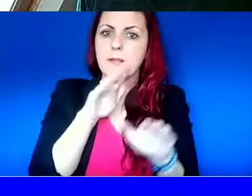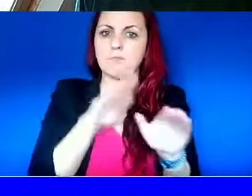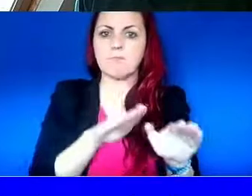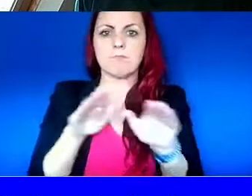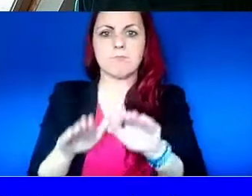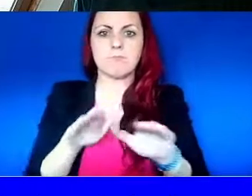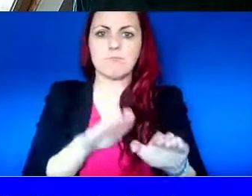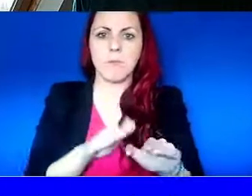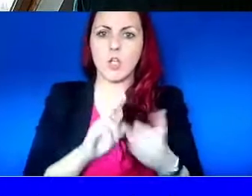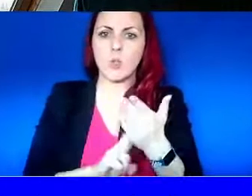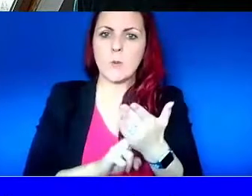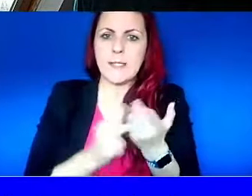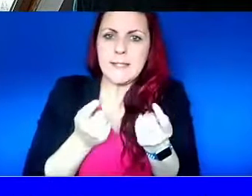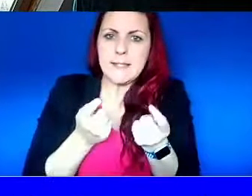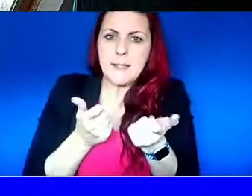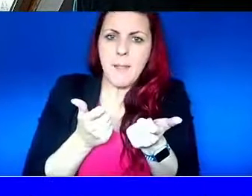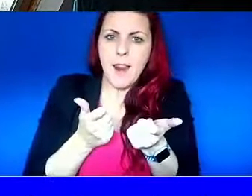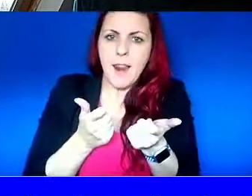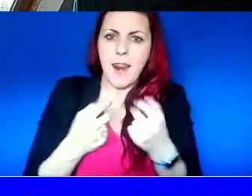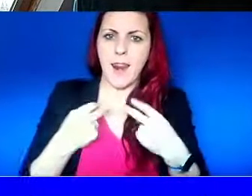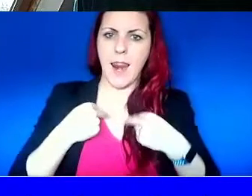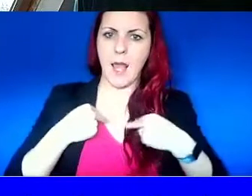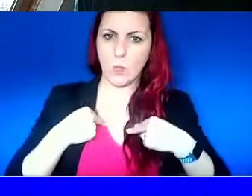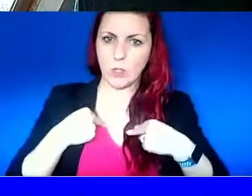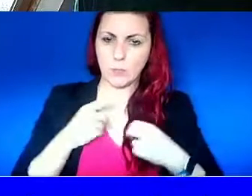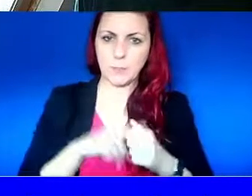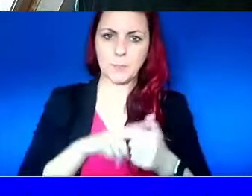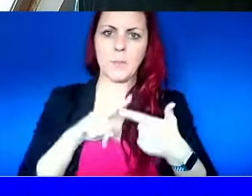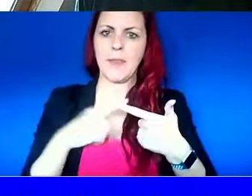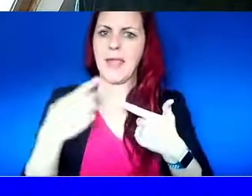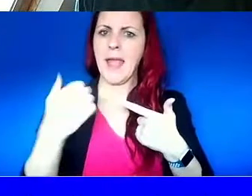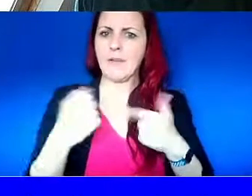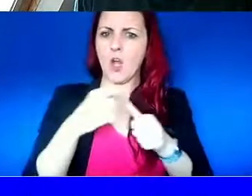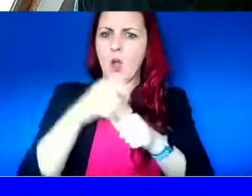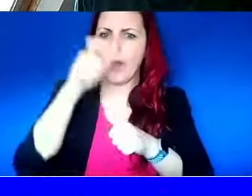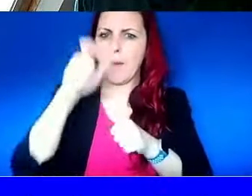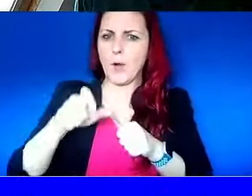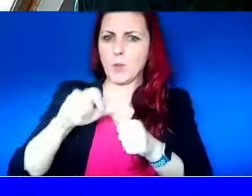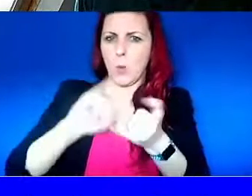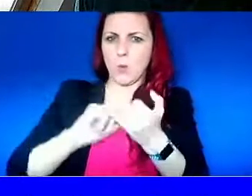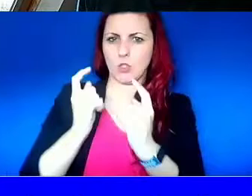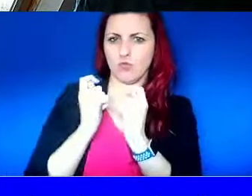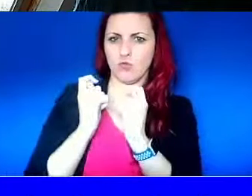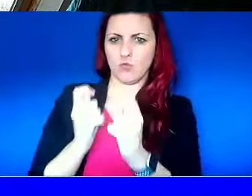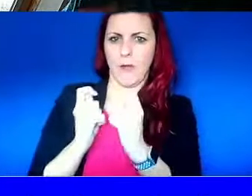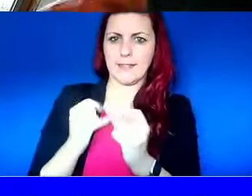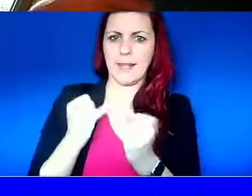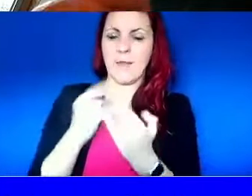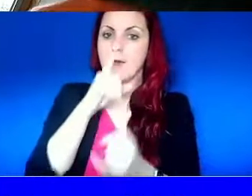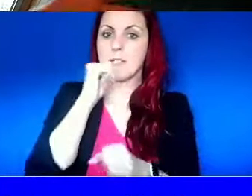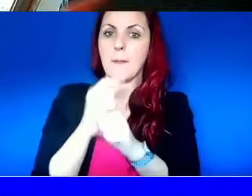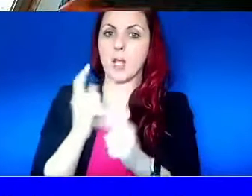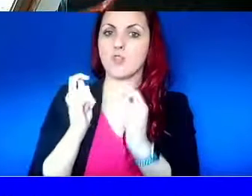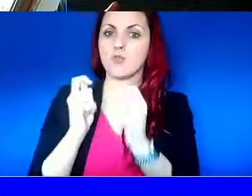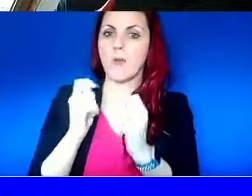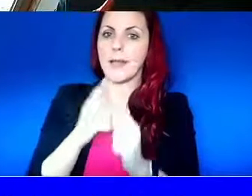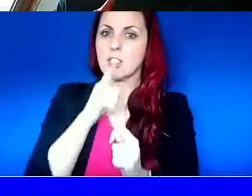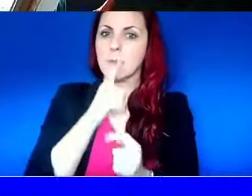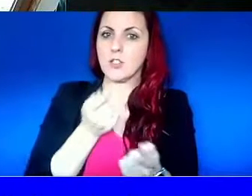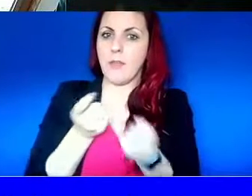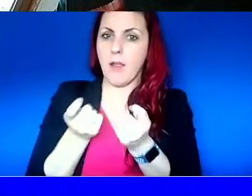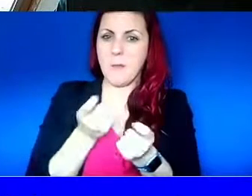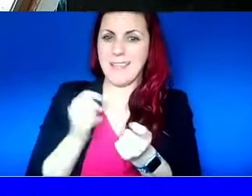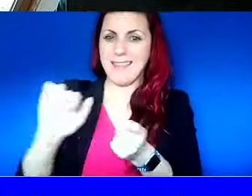language, to having an intermediary, which is a trained speech therapist, who effectively